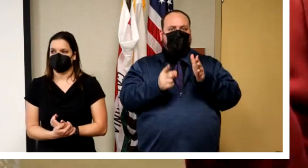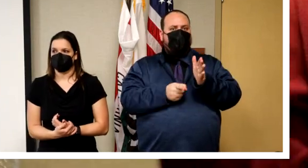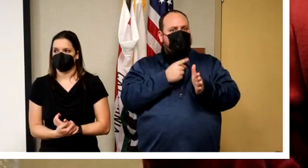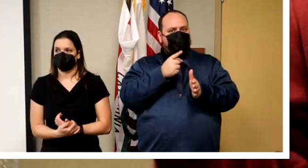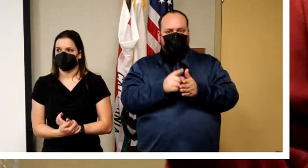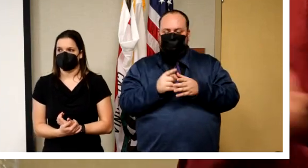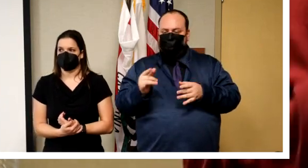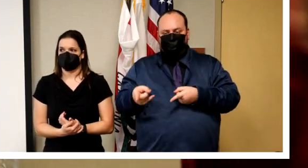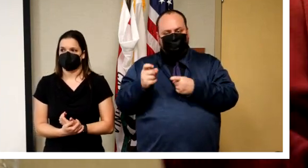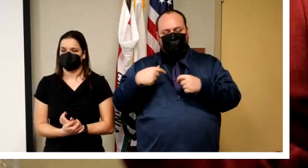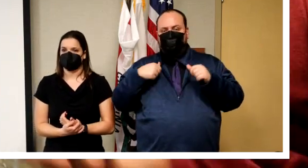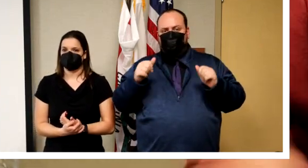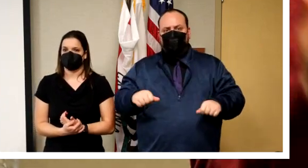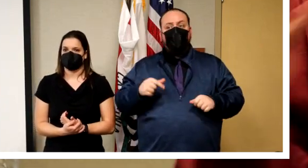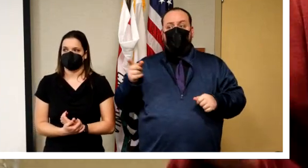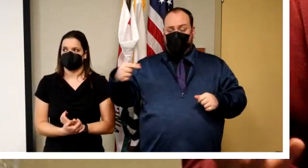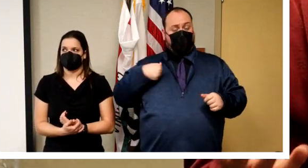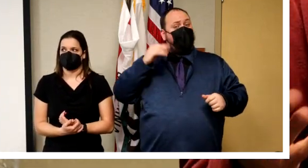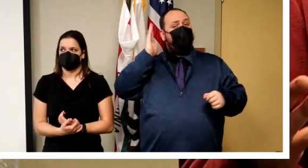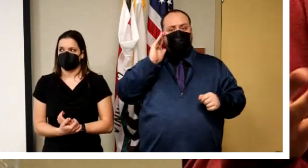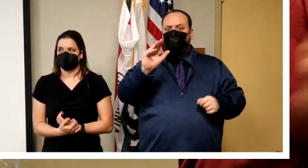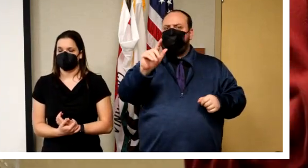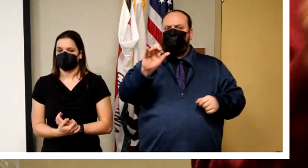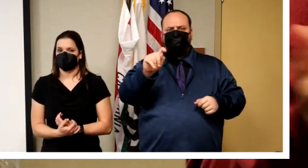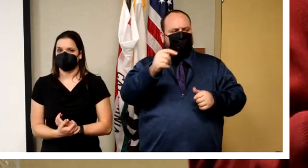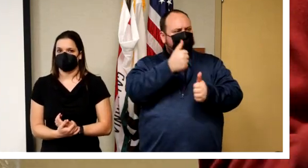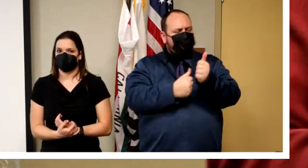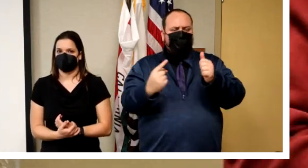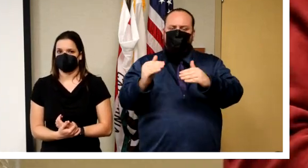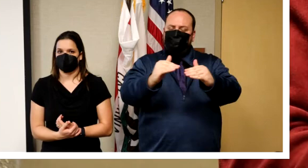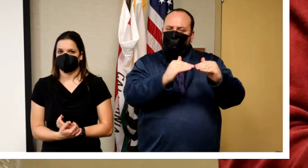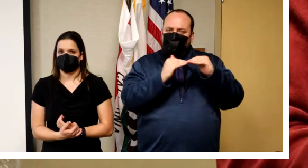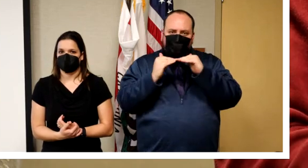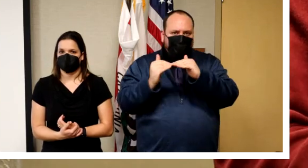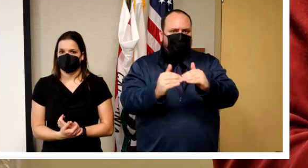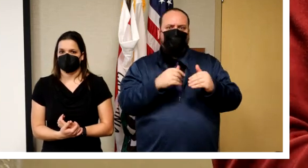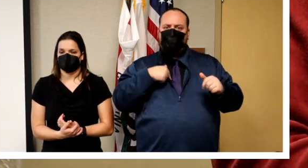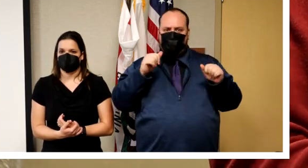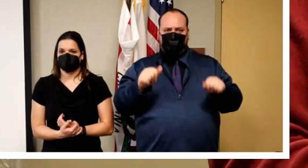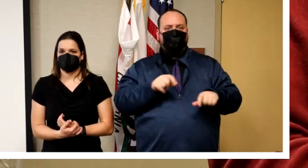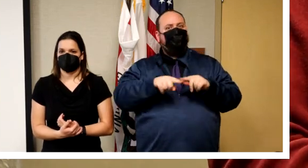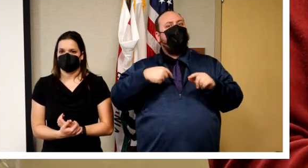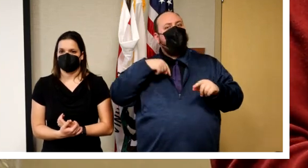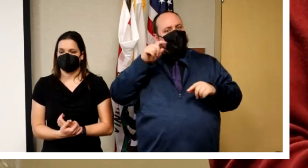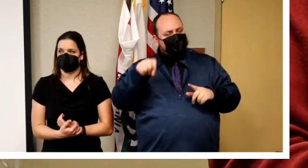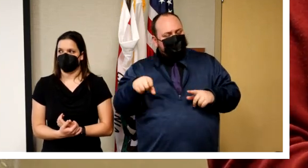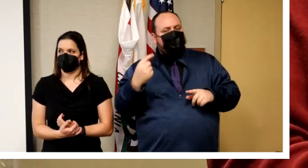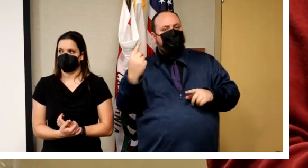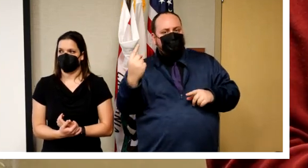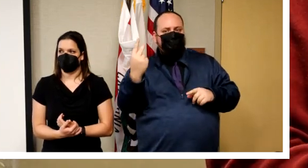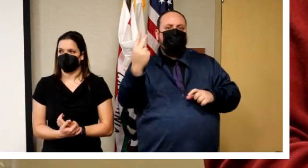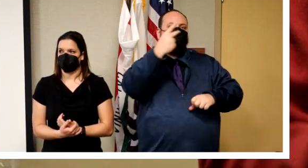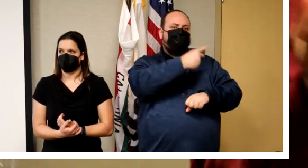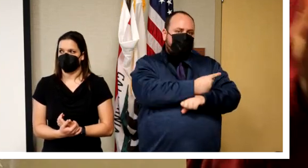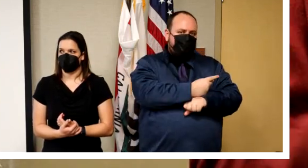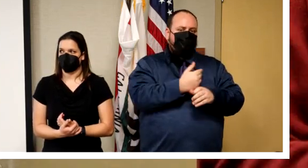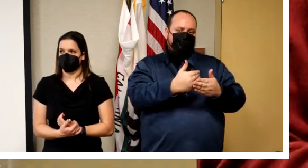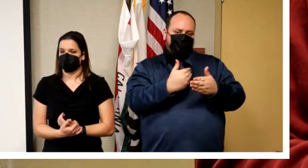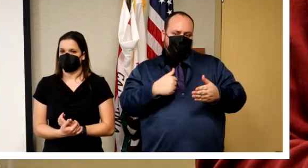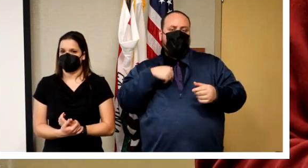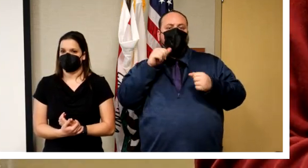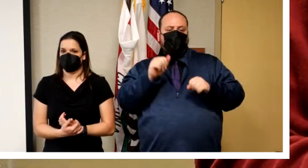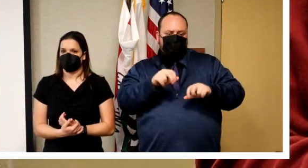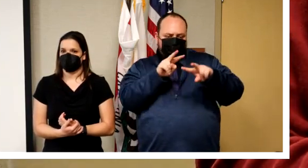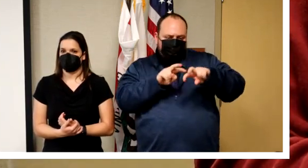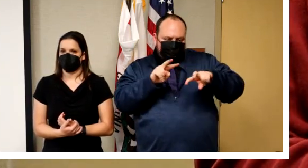will treat everyone as fairly as we possibly can, but I need at least a day or two to get them loaded and drawn. The date you need, you talk about, if we're